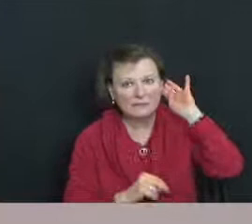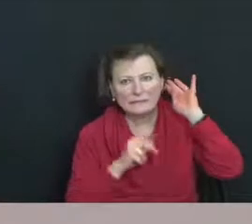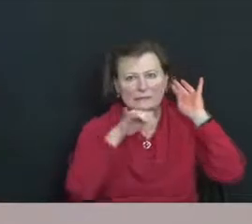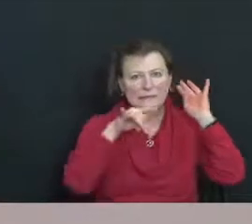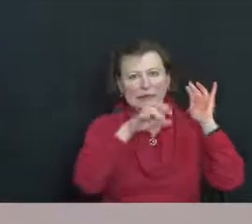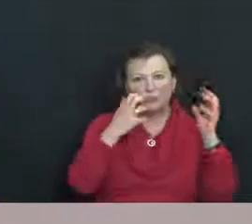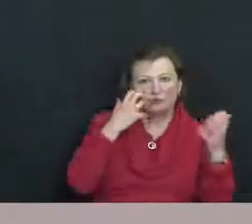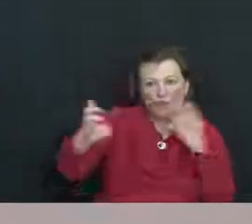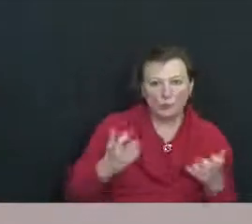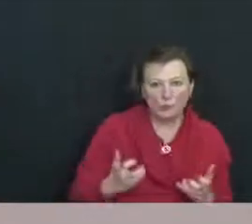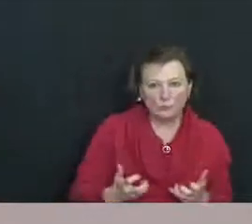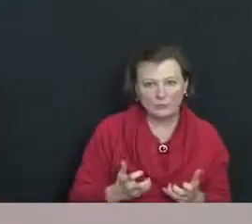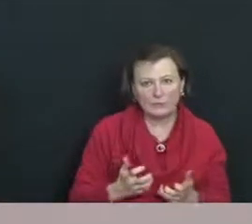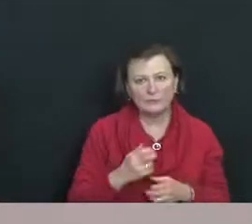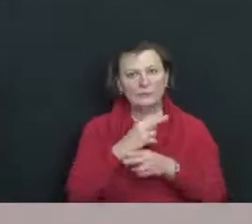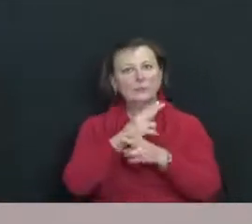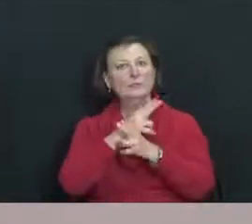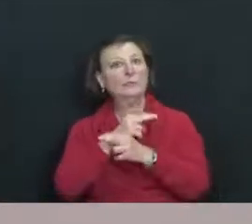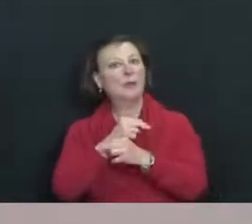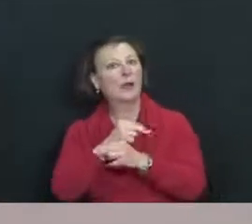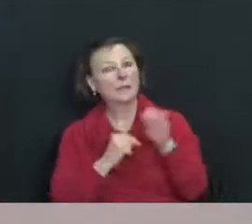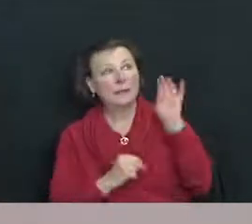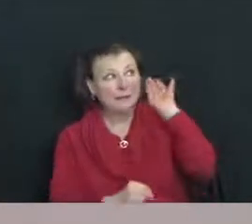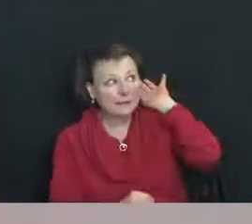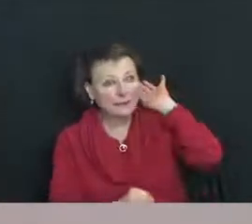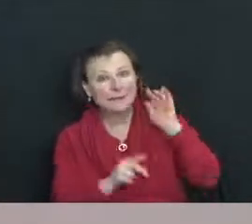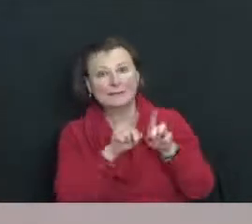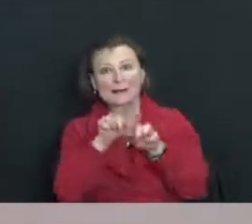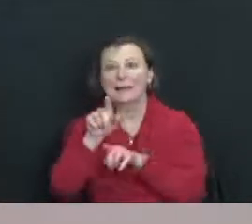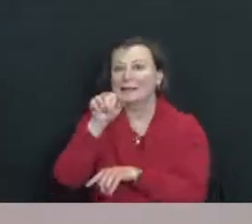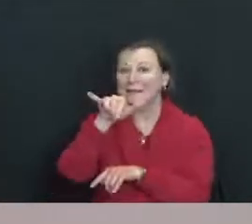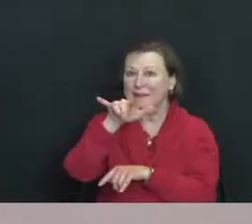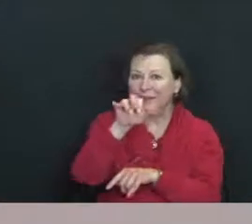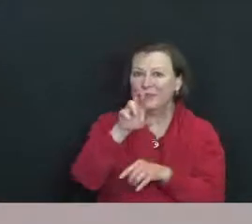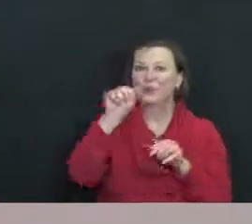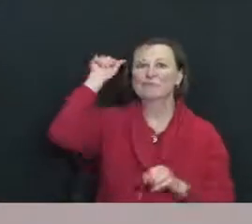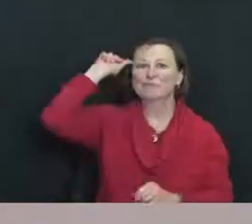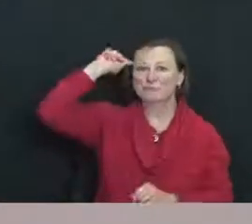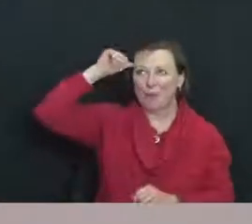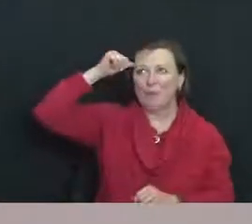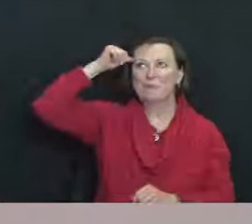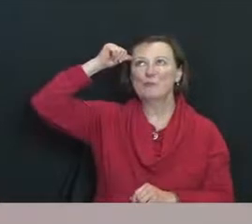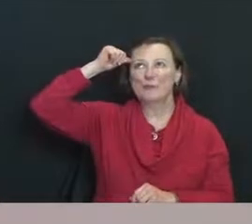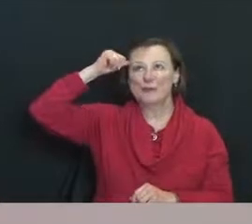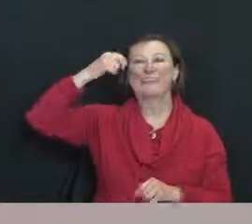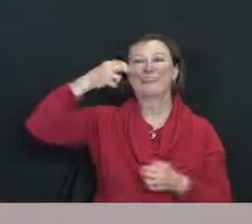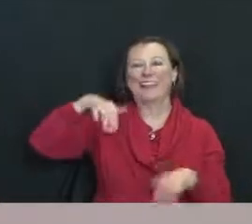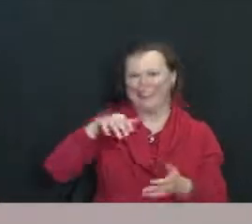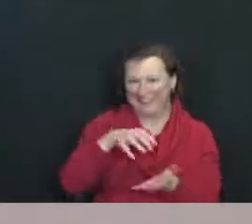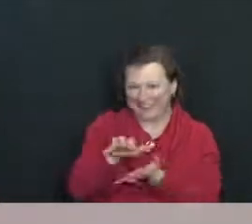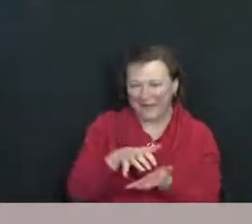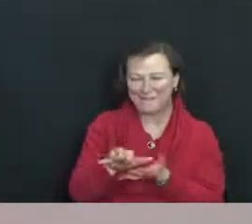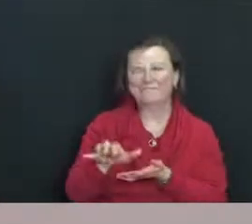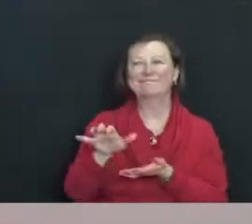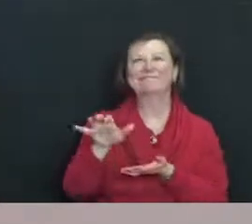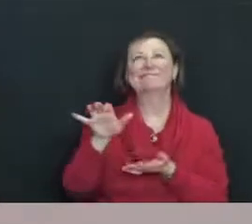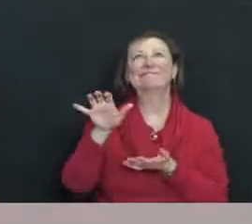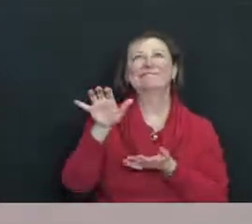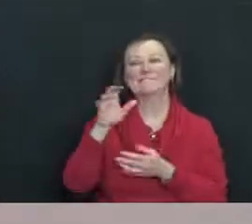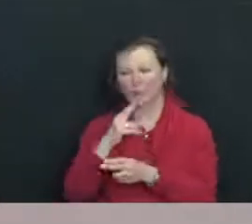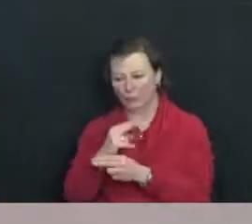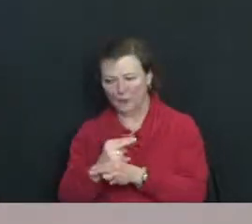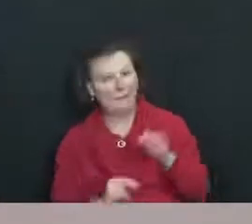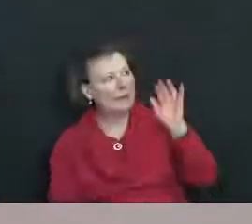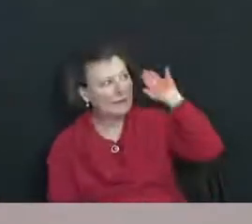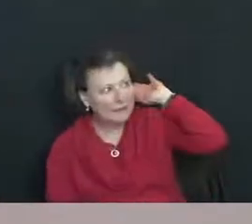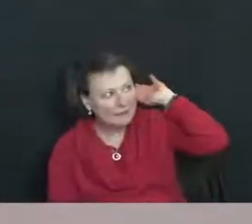shouted. The rabbit listened as Taylor remembered and then laughed. The rabbit listened